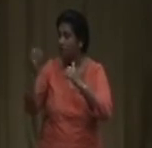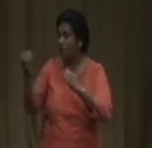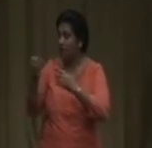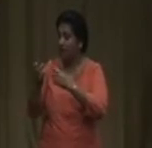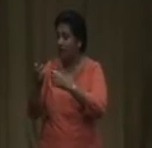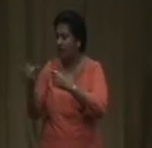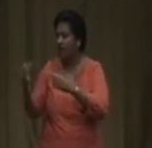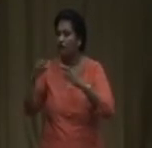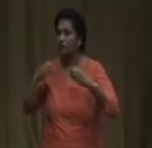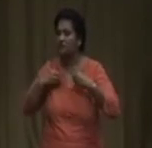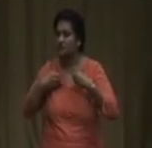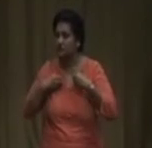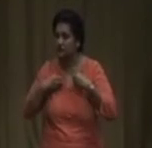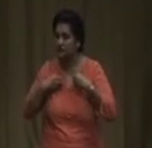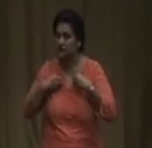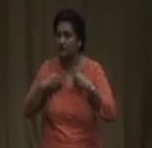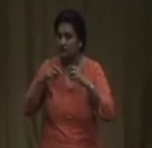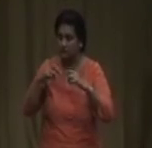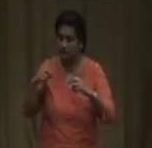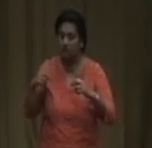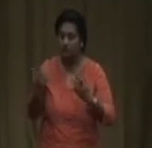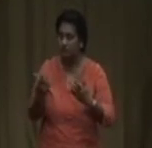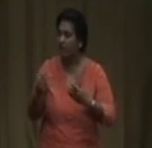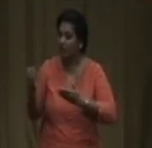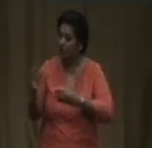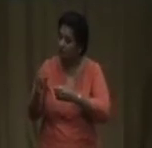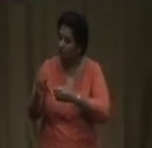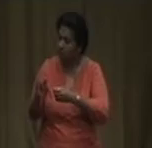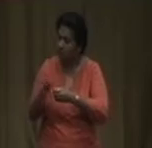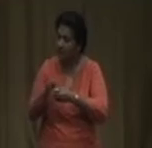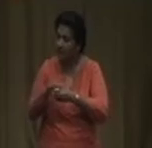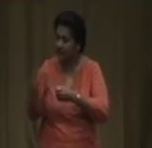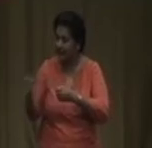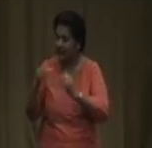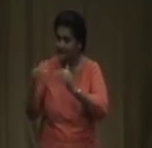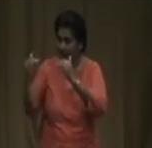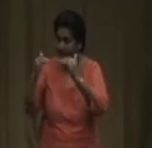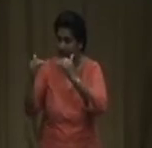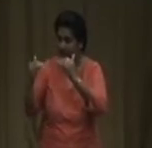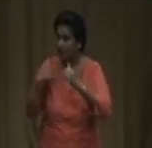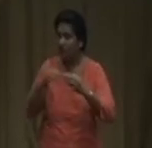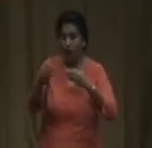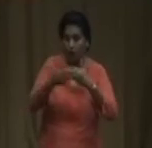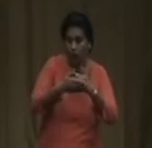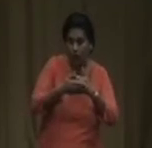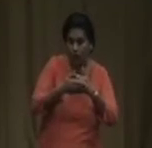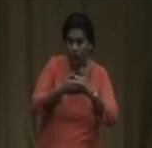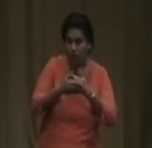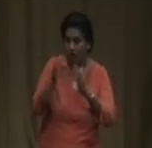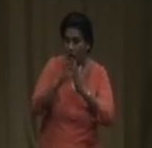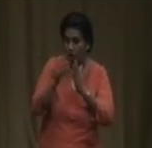publishers sitting around the table who were designing those standards. Because under closed copyright, you have to